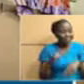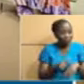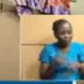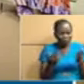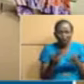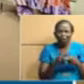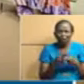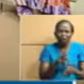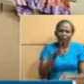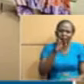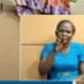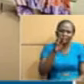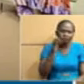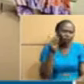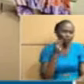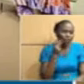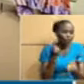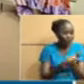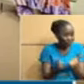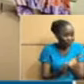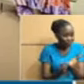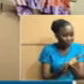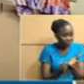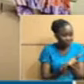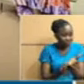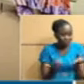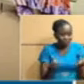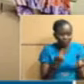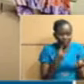8 million Ugandans are characterized as